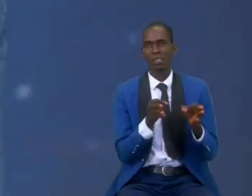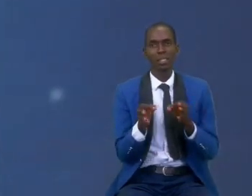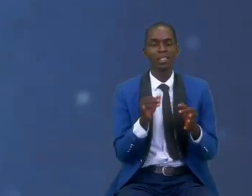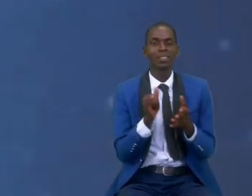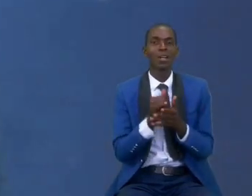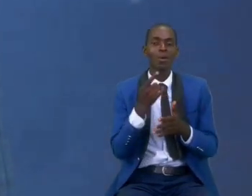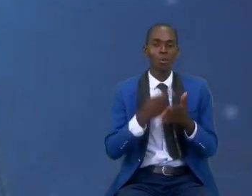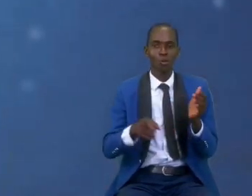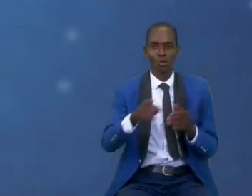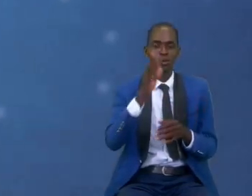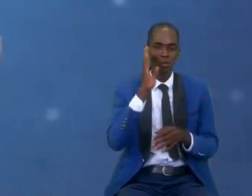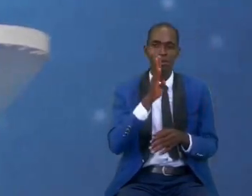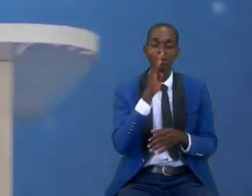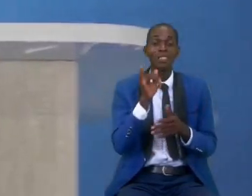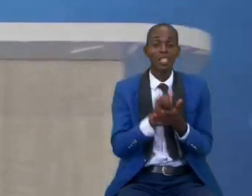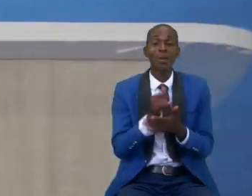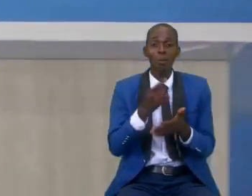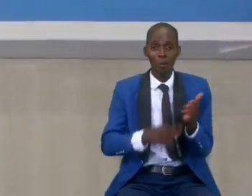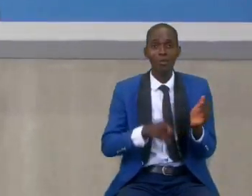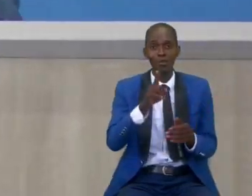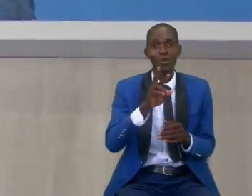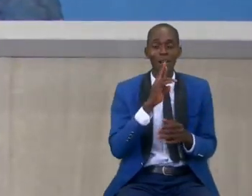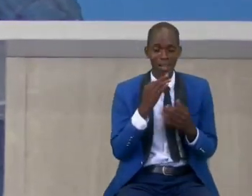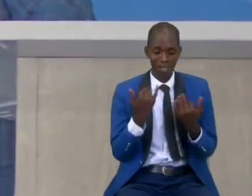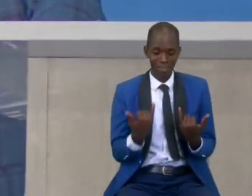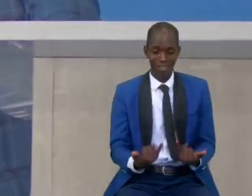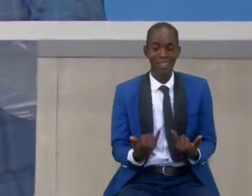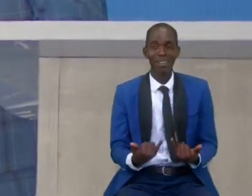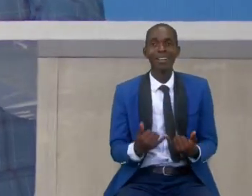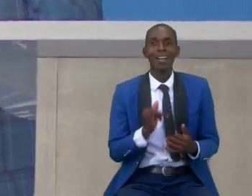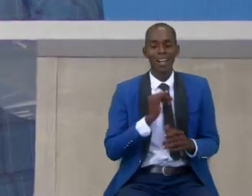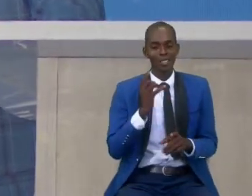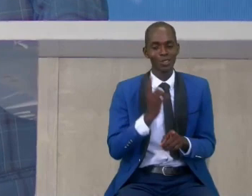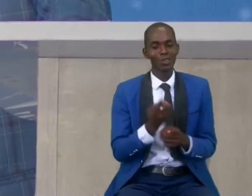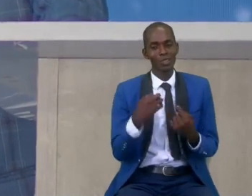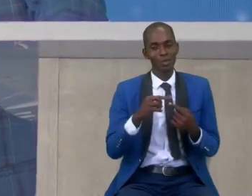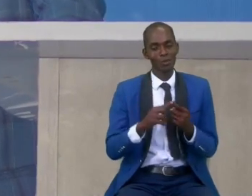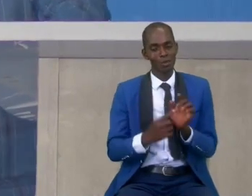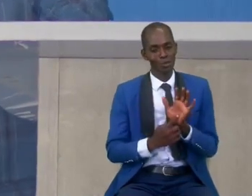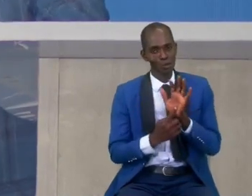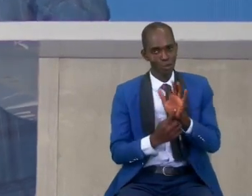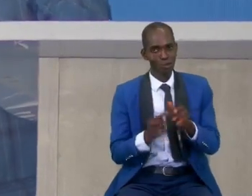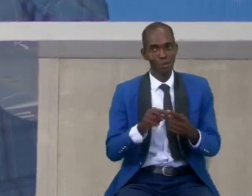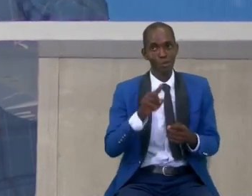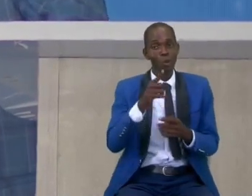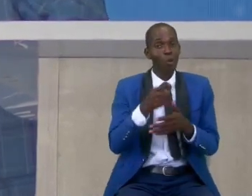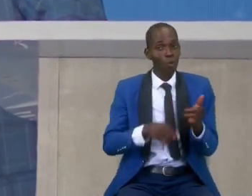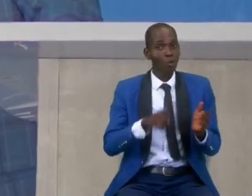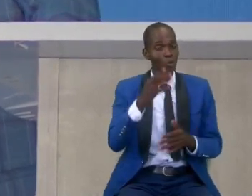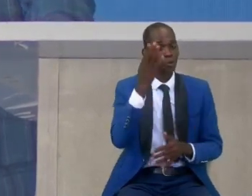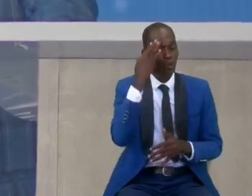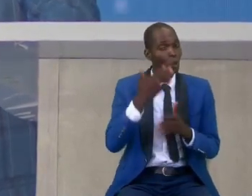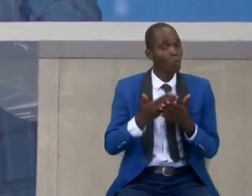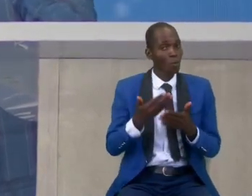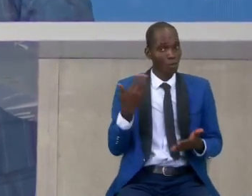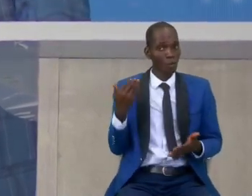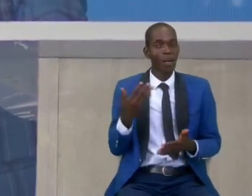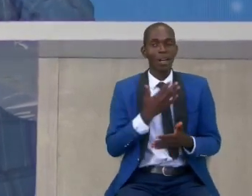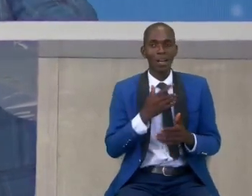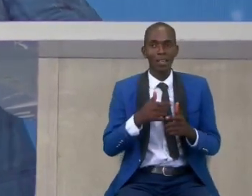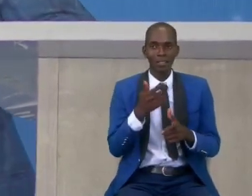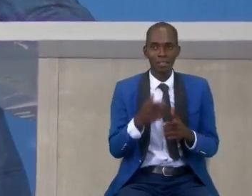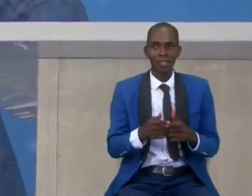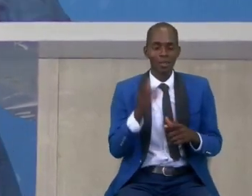to reveal to you what you know already, and then will take you from there, from known to the